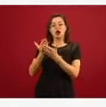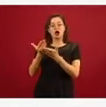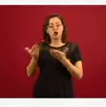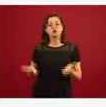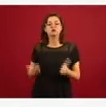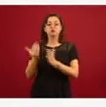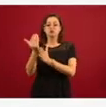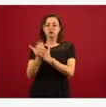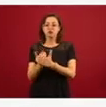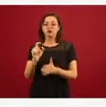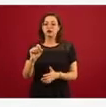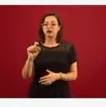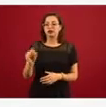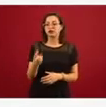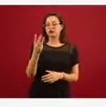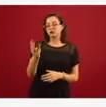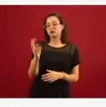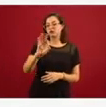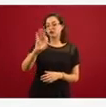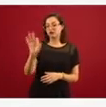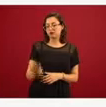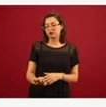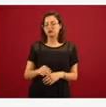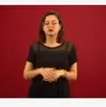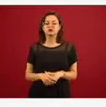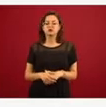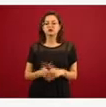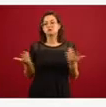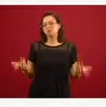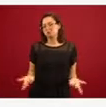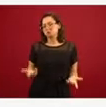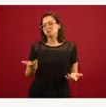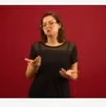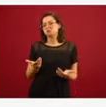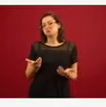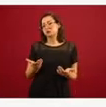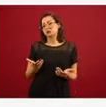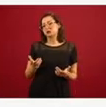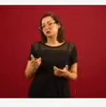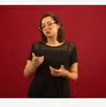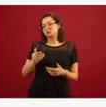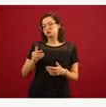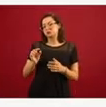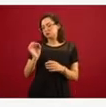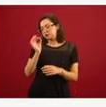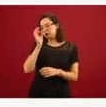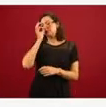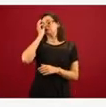a 23.07, and so far we are at a